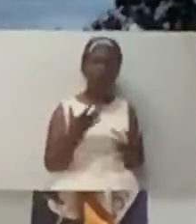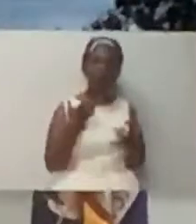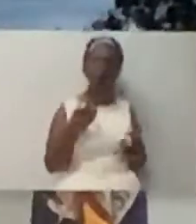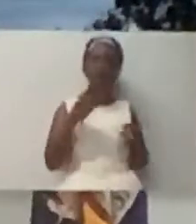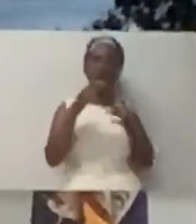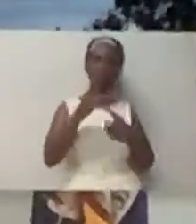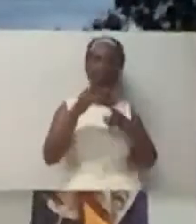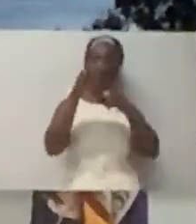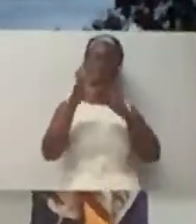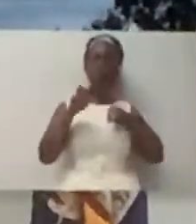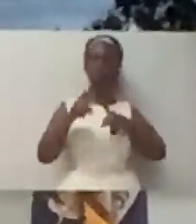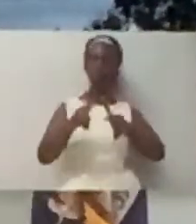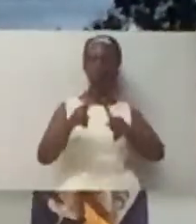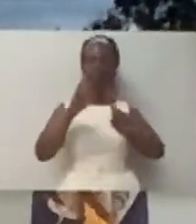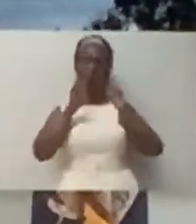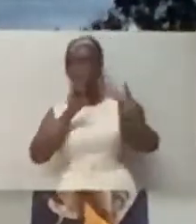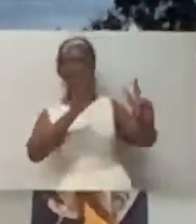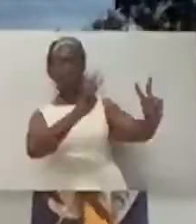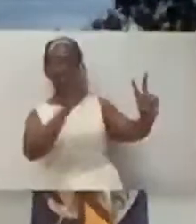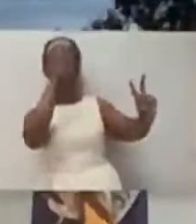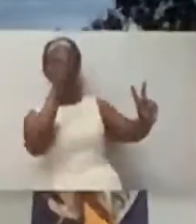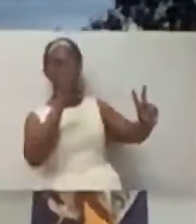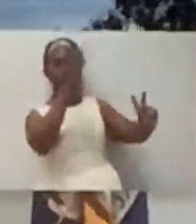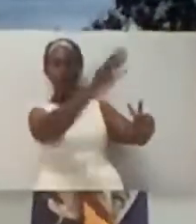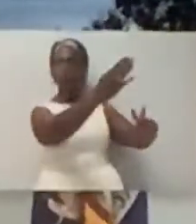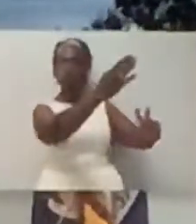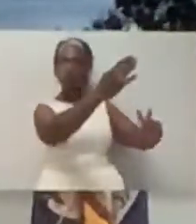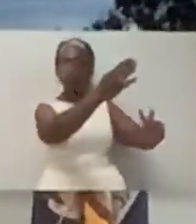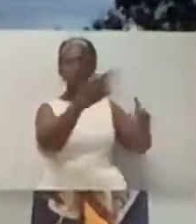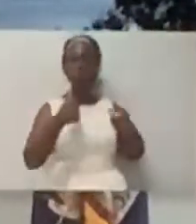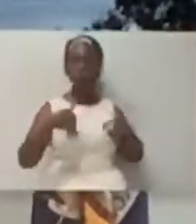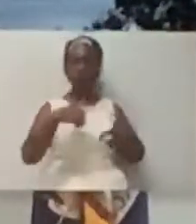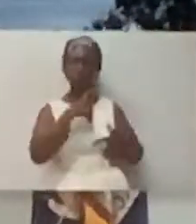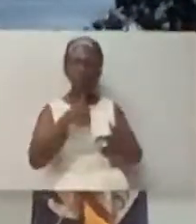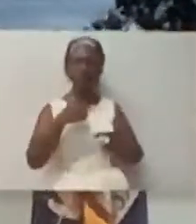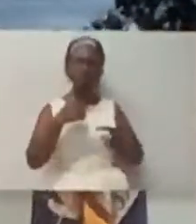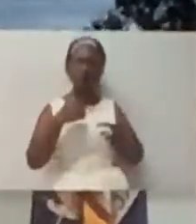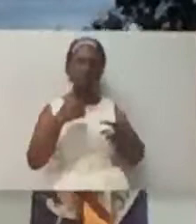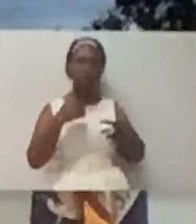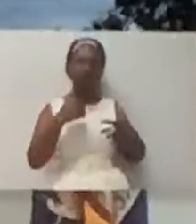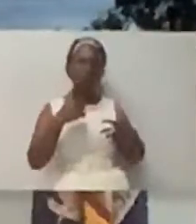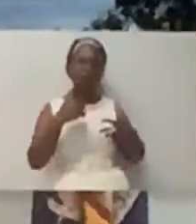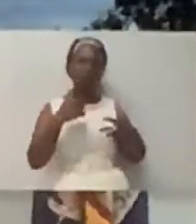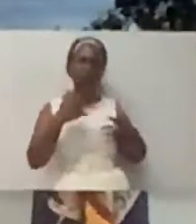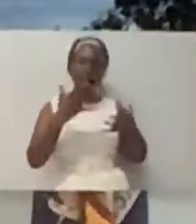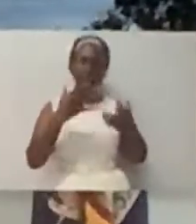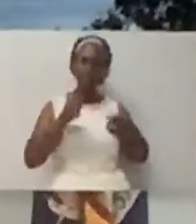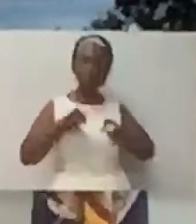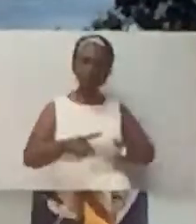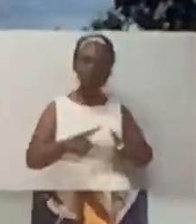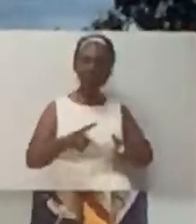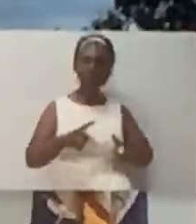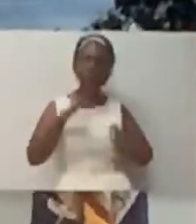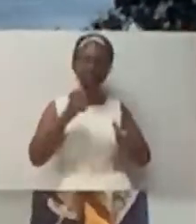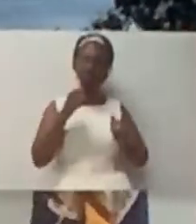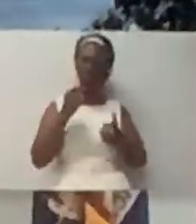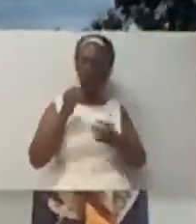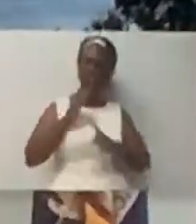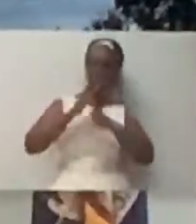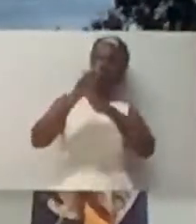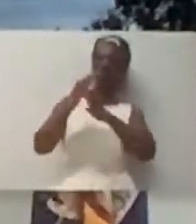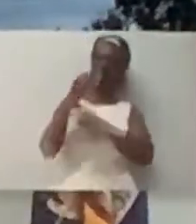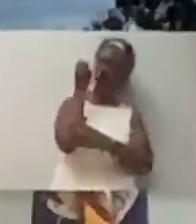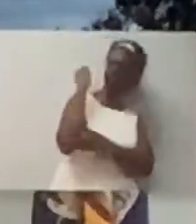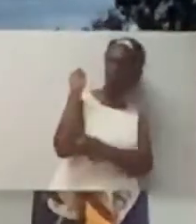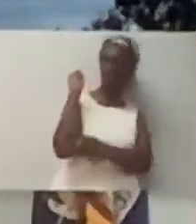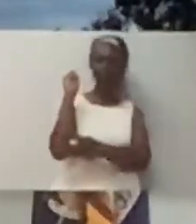future. We are standing at a pivotal moment in history. How we respond matters. Stand up against injustice, fight